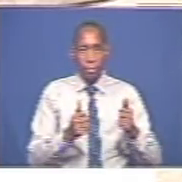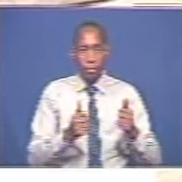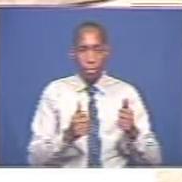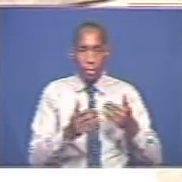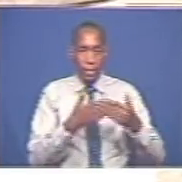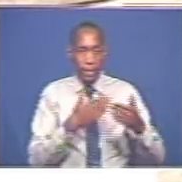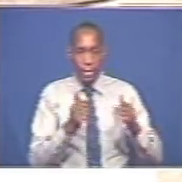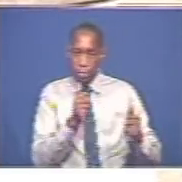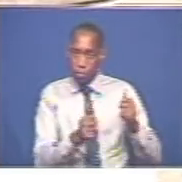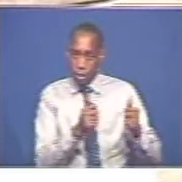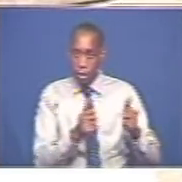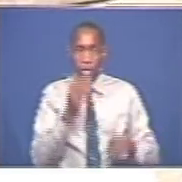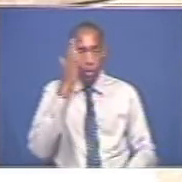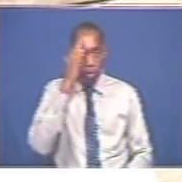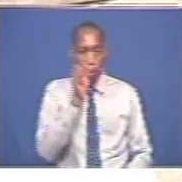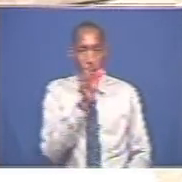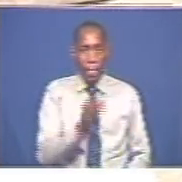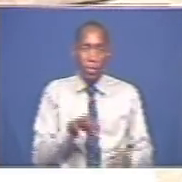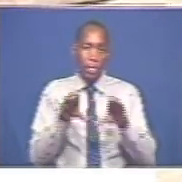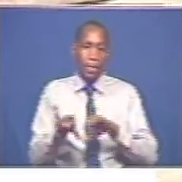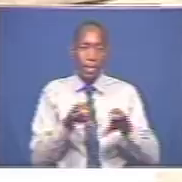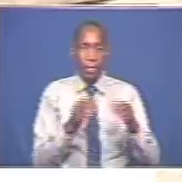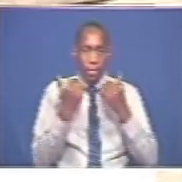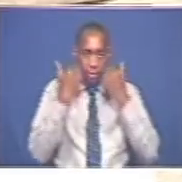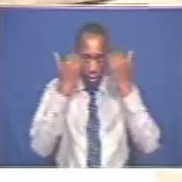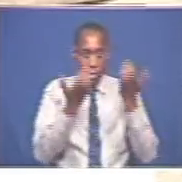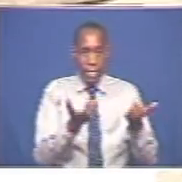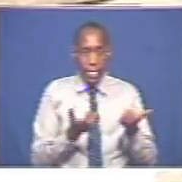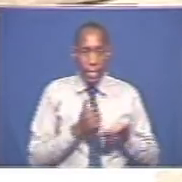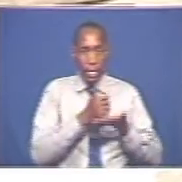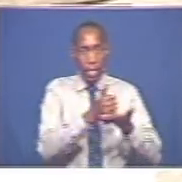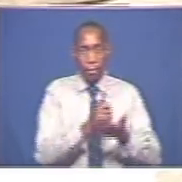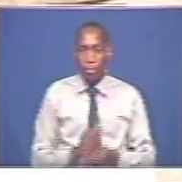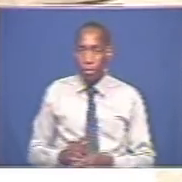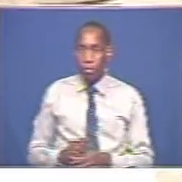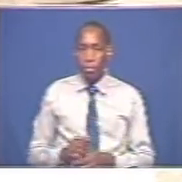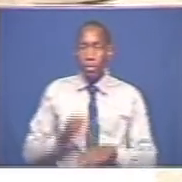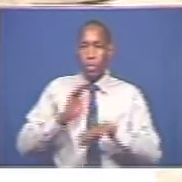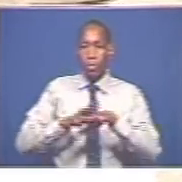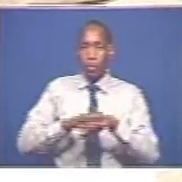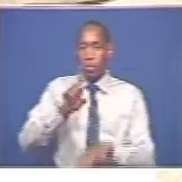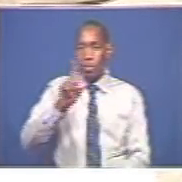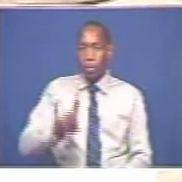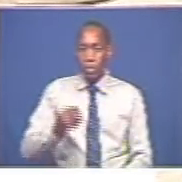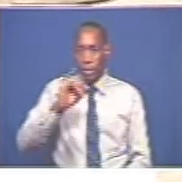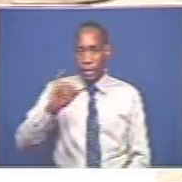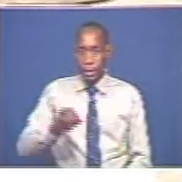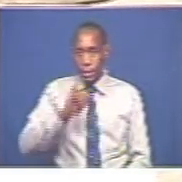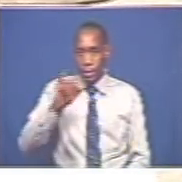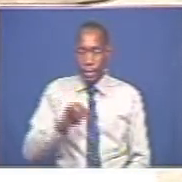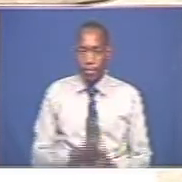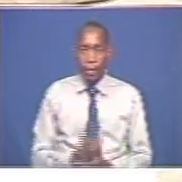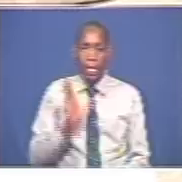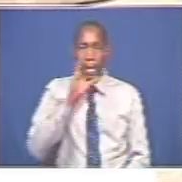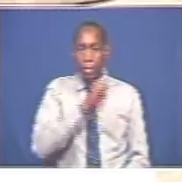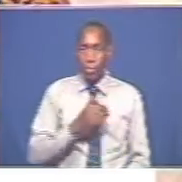sign from your end to know that I'm suffering depression and I need help? Good question there, yeah. JJ. I like that. Mm-hmm. Assuming that